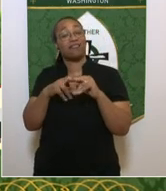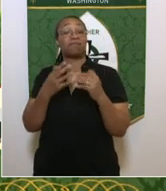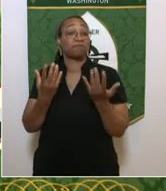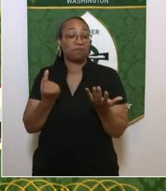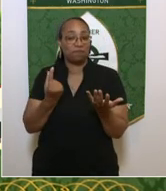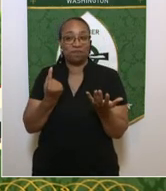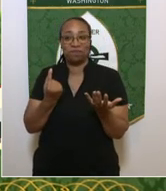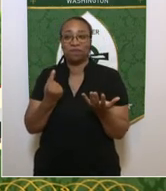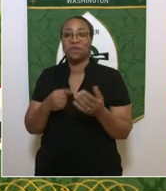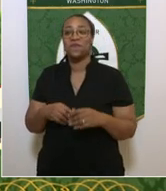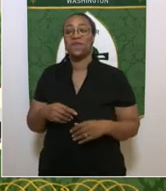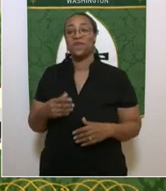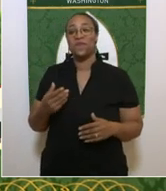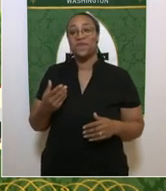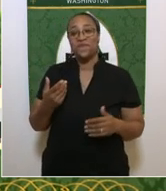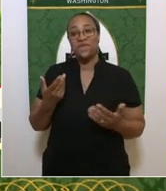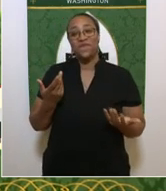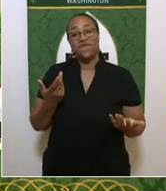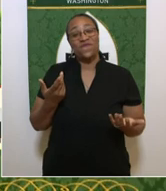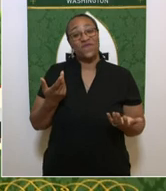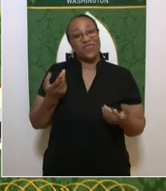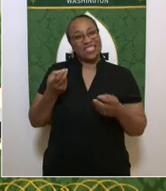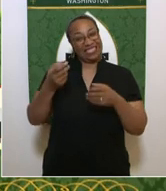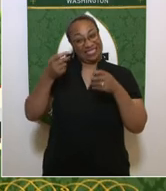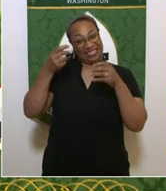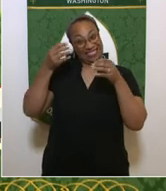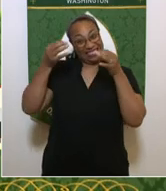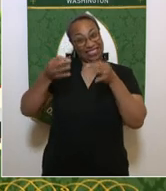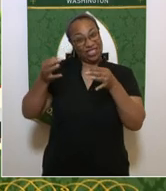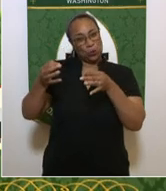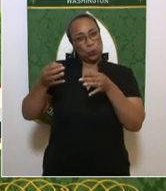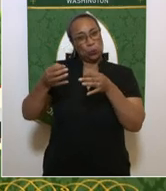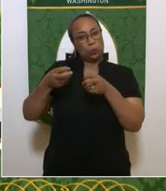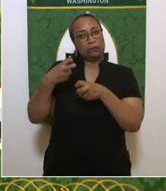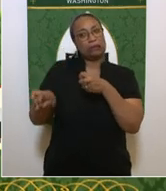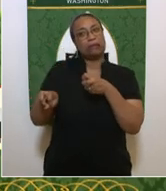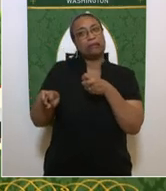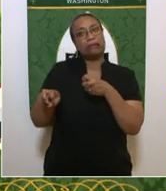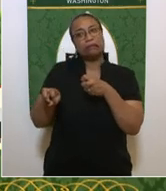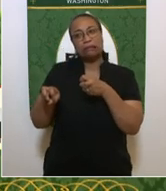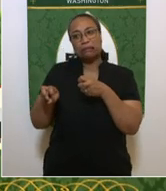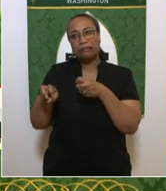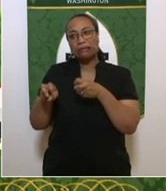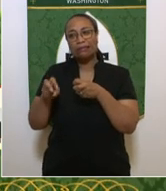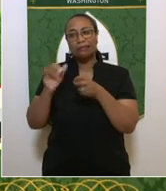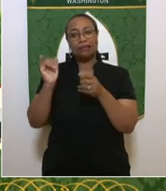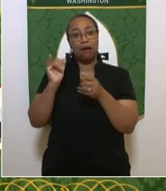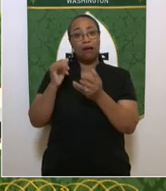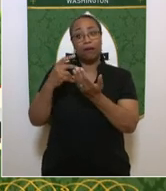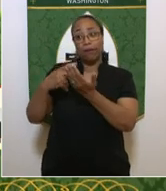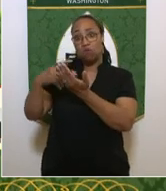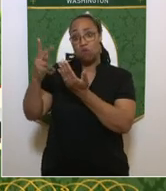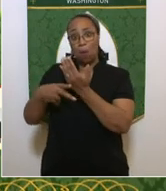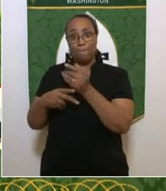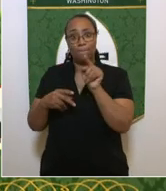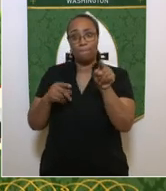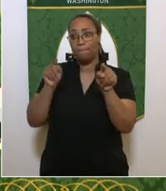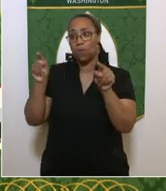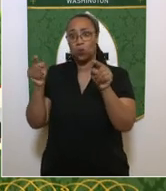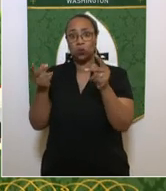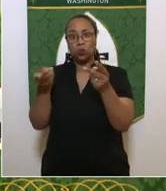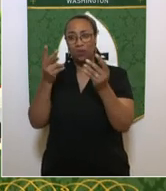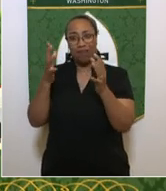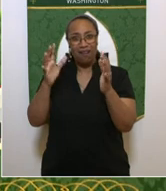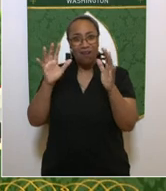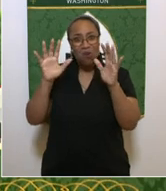make tough decisions about equally great programs. So I'm